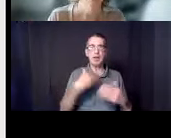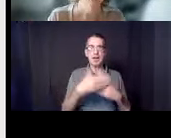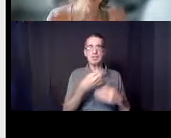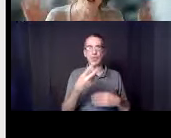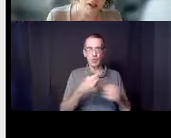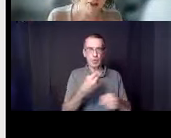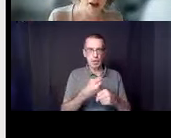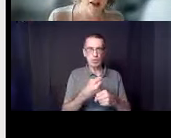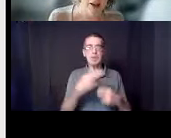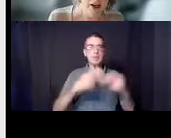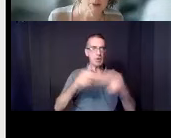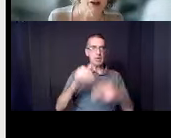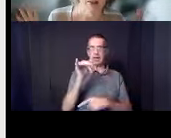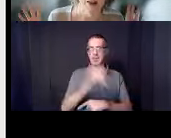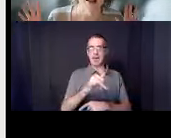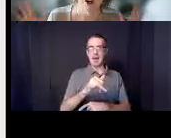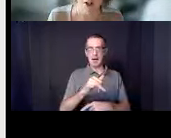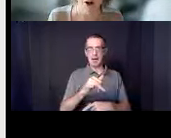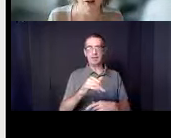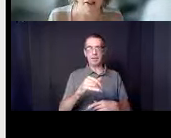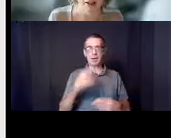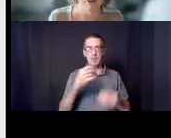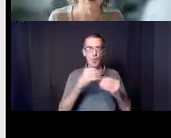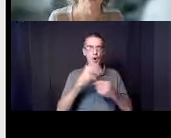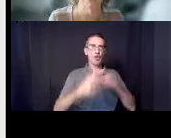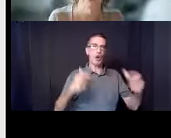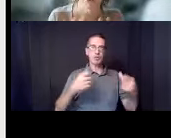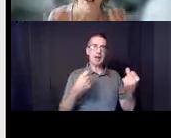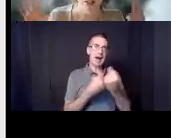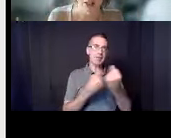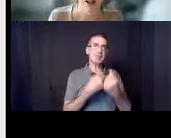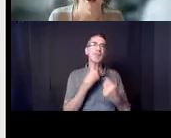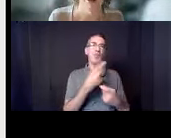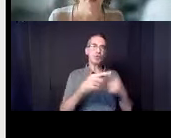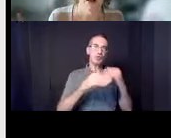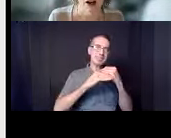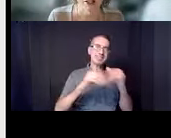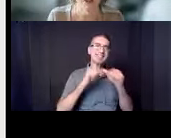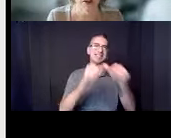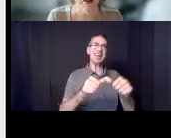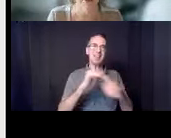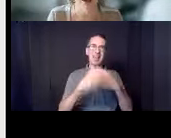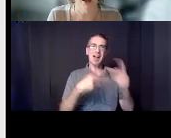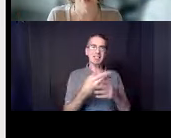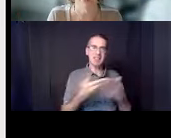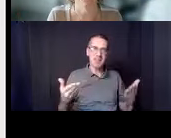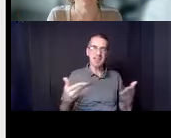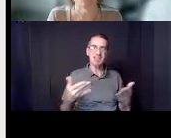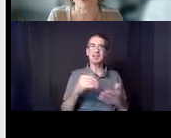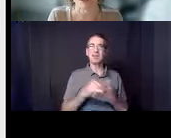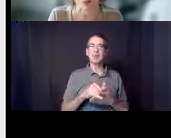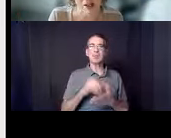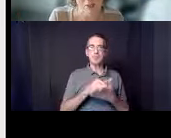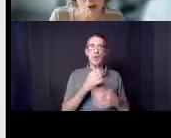years, building that alignment and that larger advocacy voice to sustain the kinds of things that